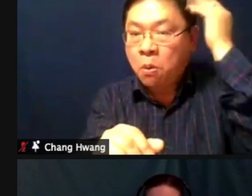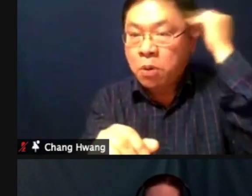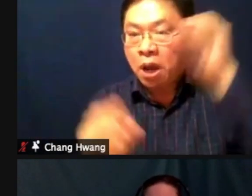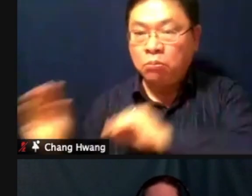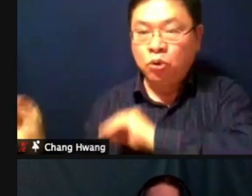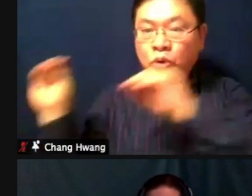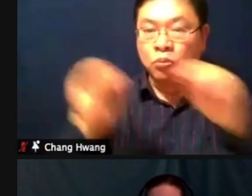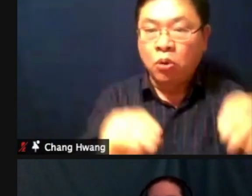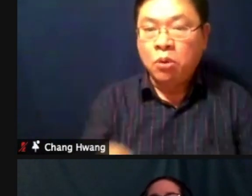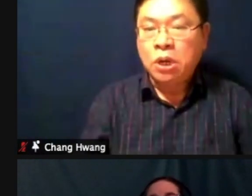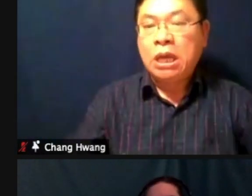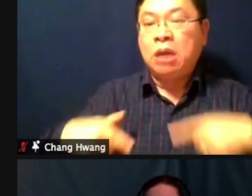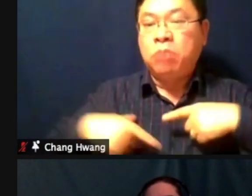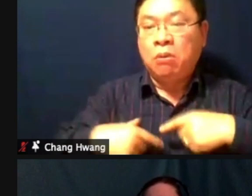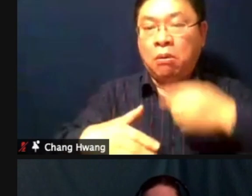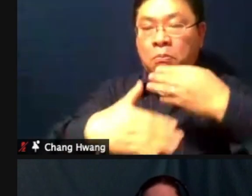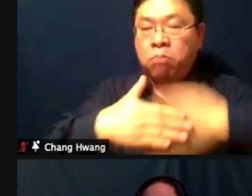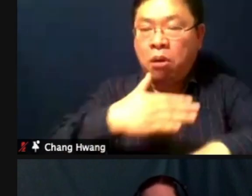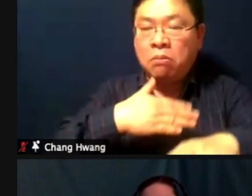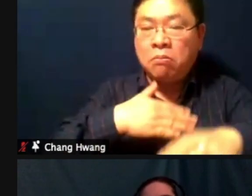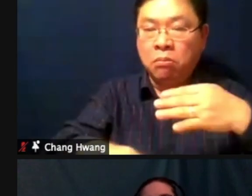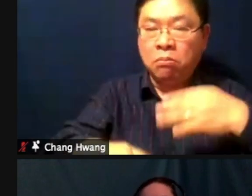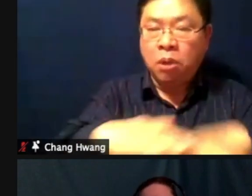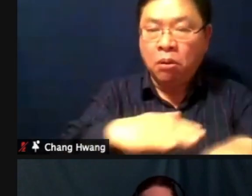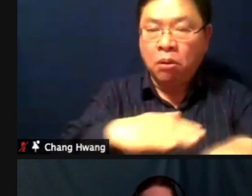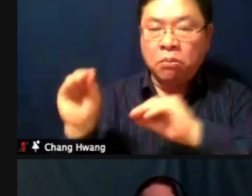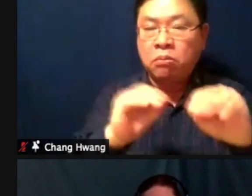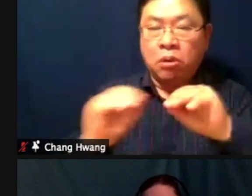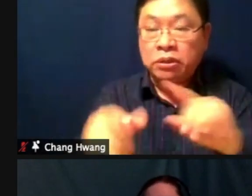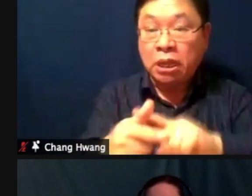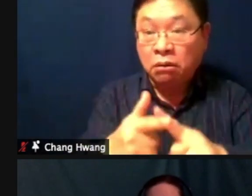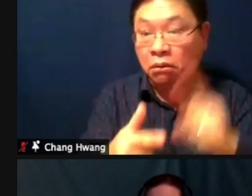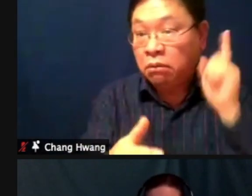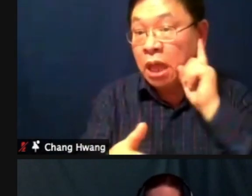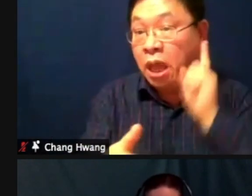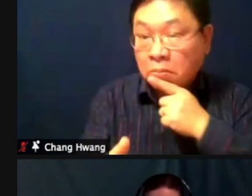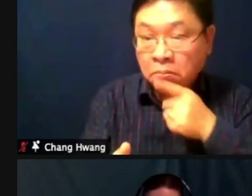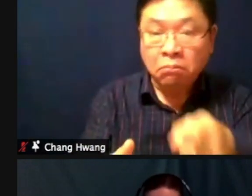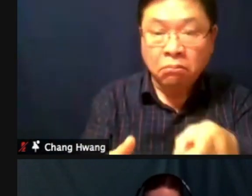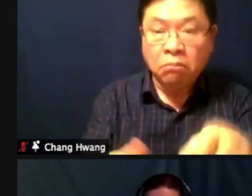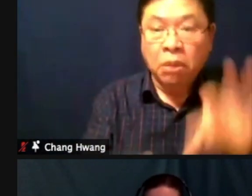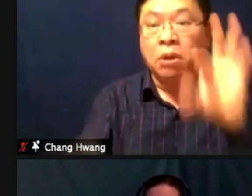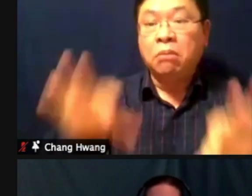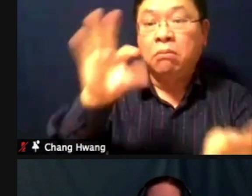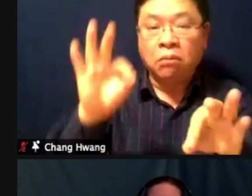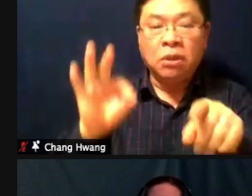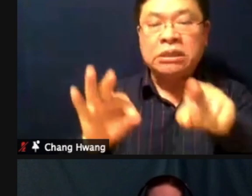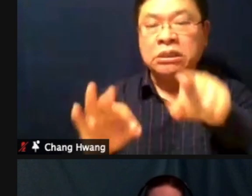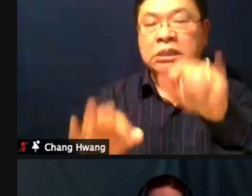took over South Korea, deaf students from Japan moved to South Korea.